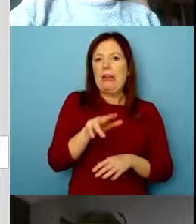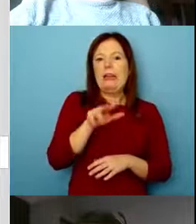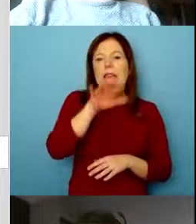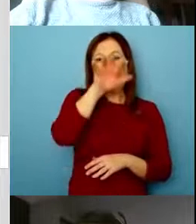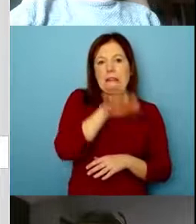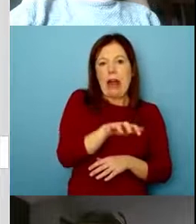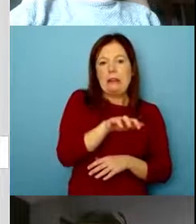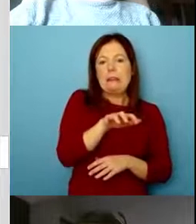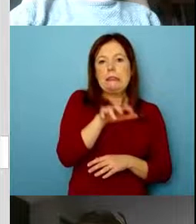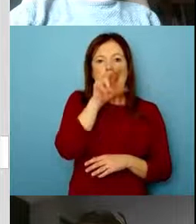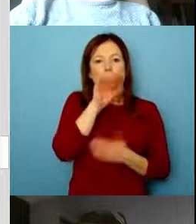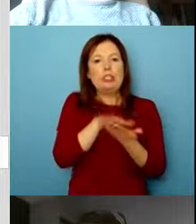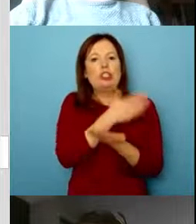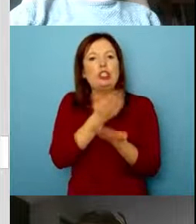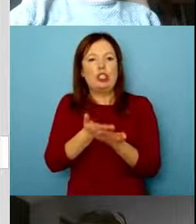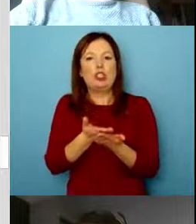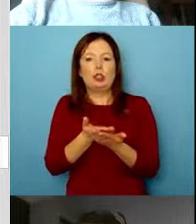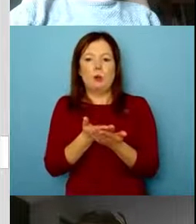something like